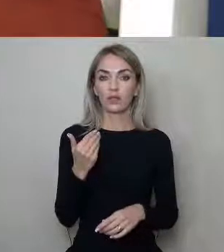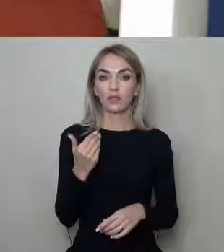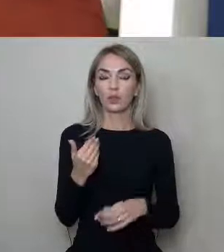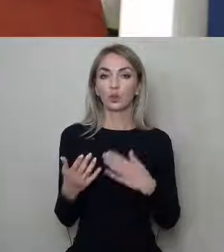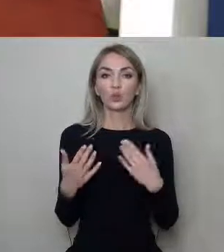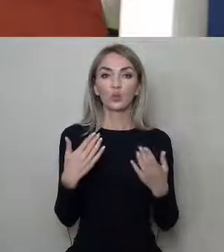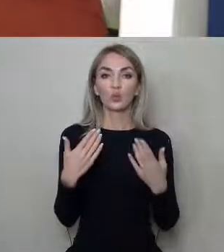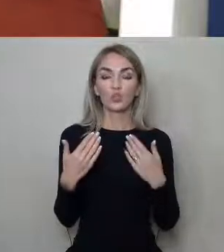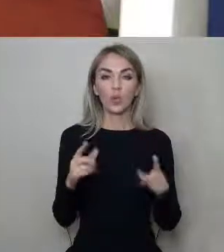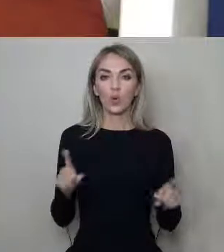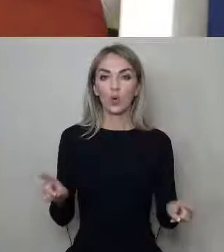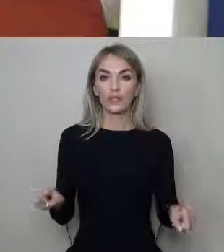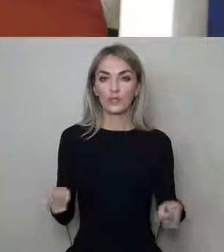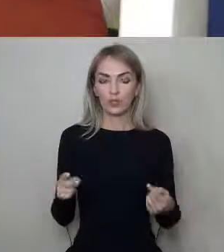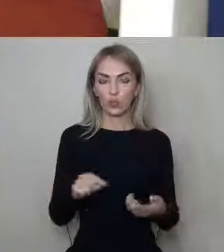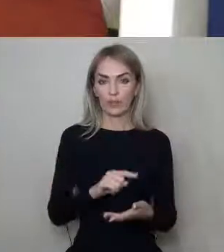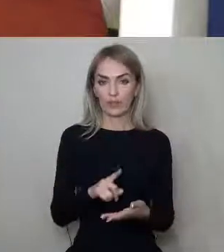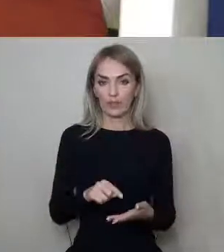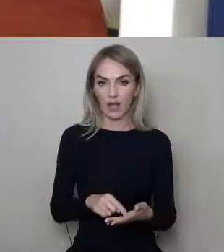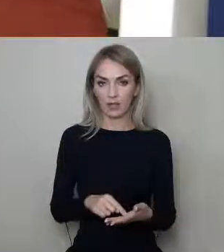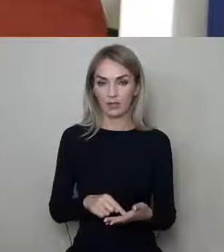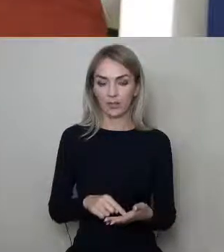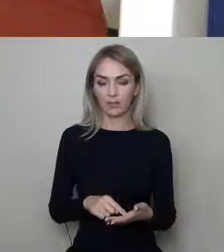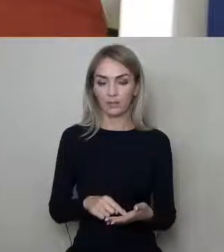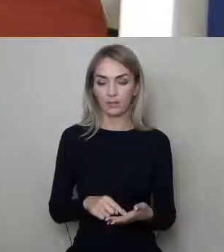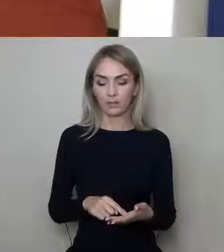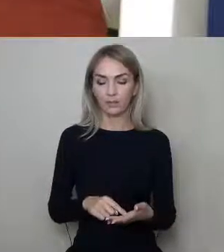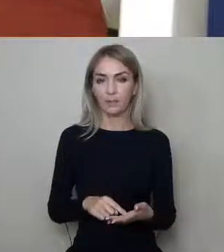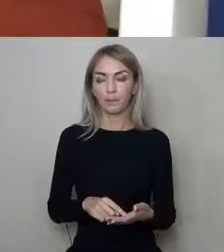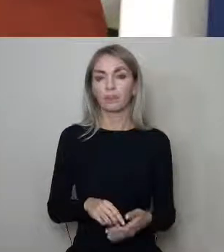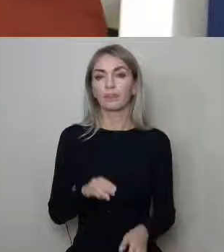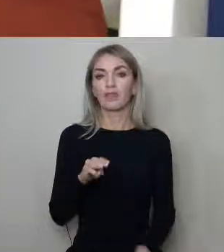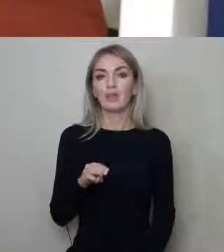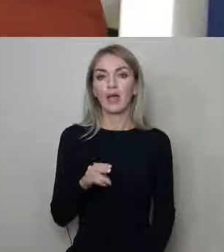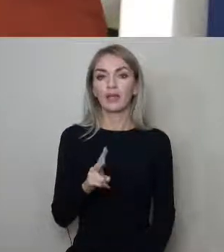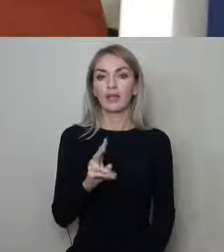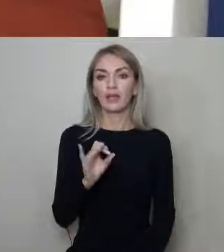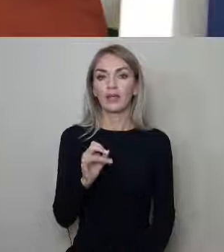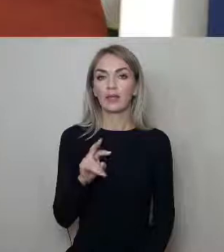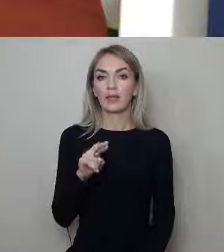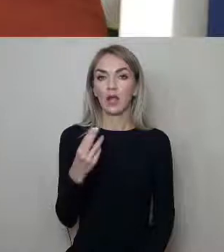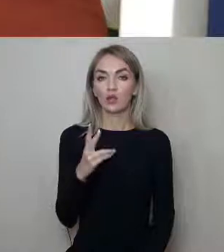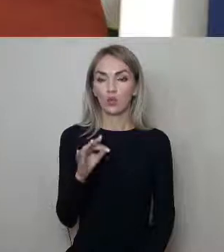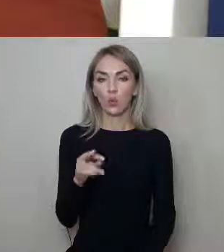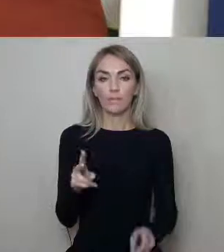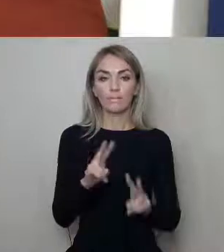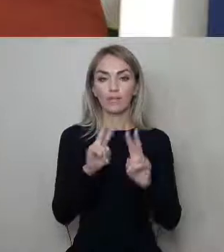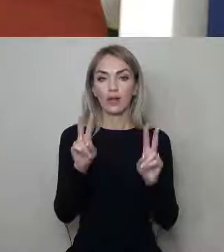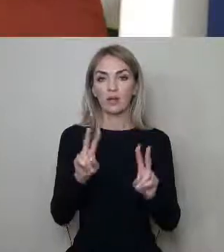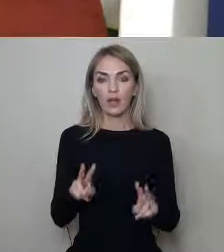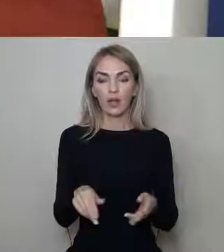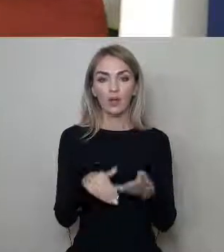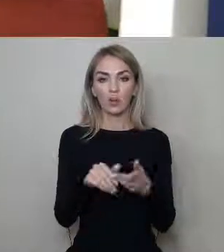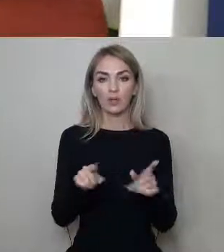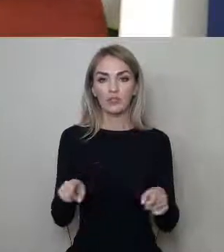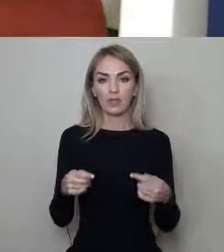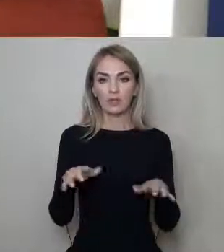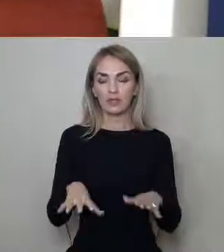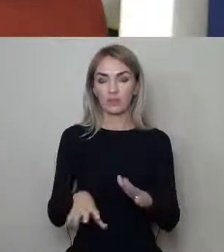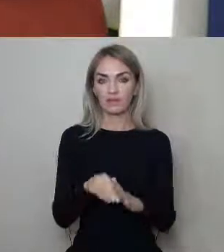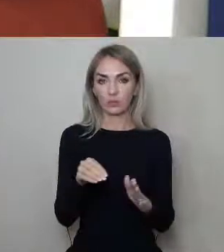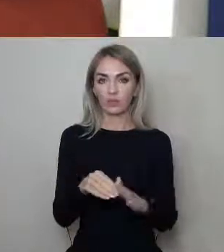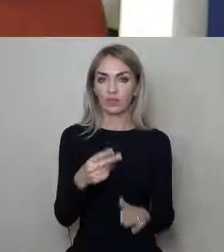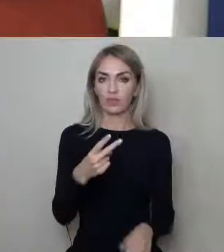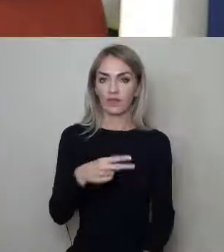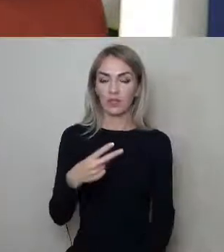The question to you, Victoria, that's about the organization. Tanyana Kiyashko. I looked through